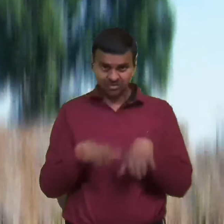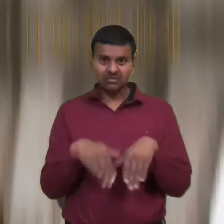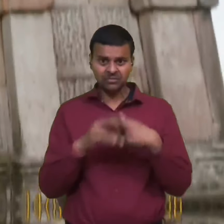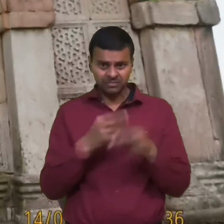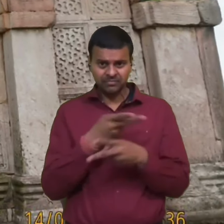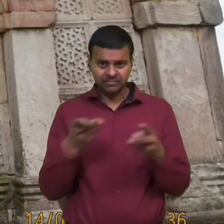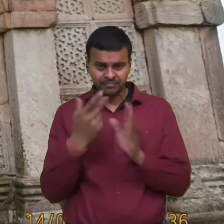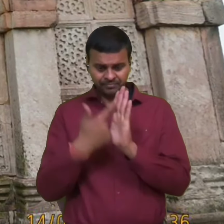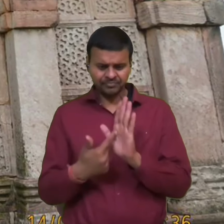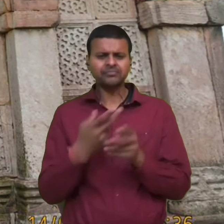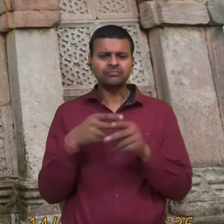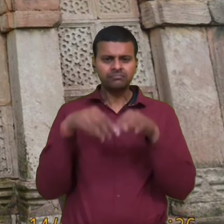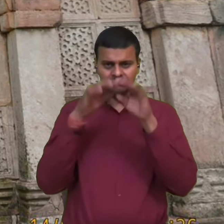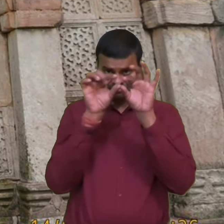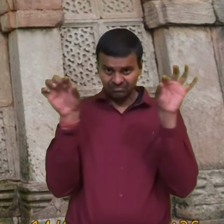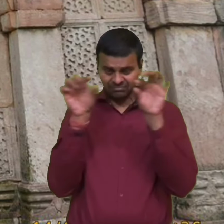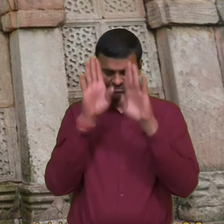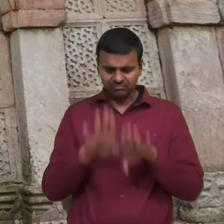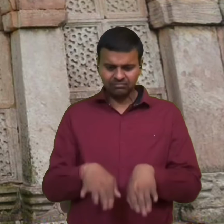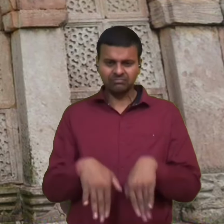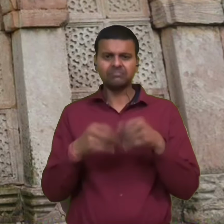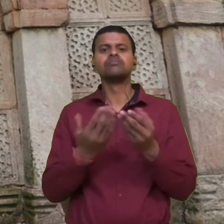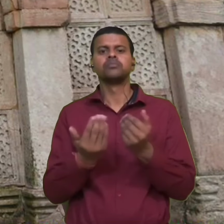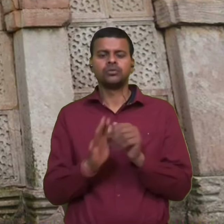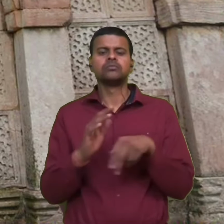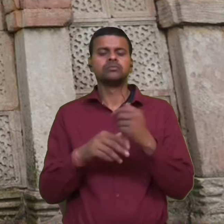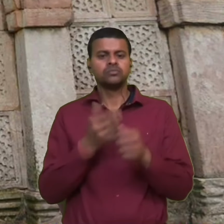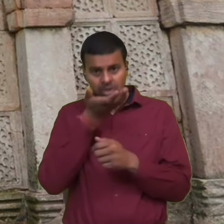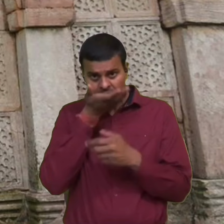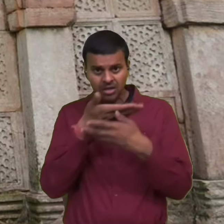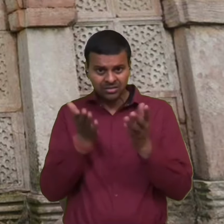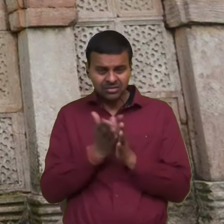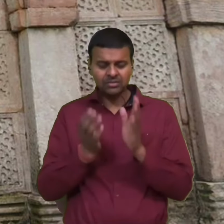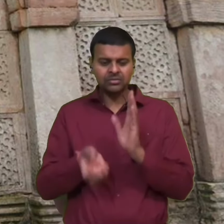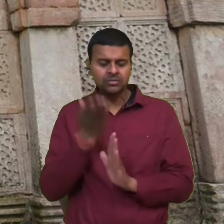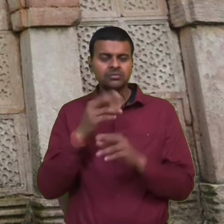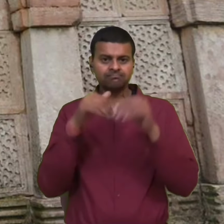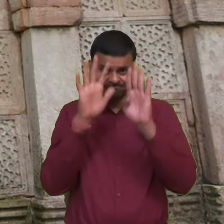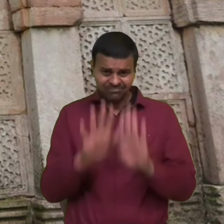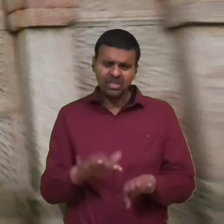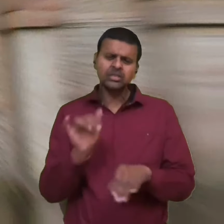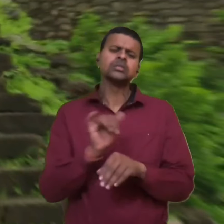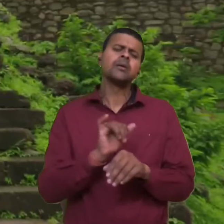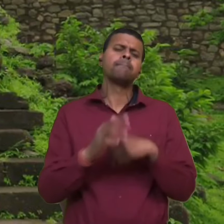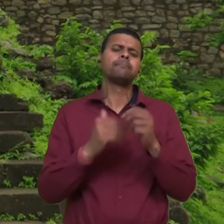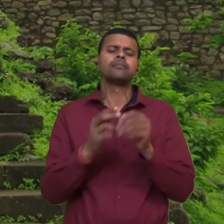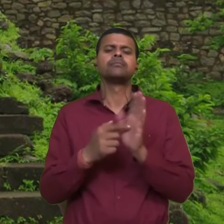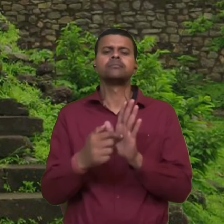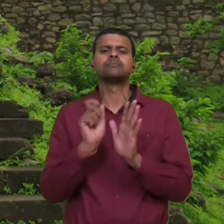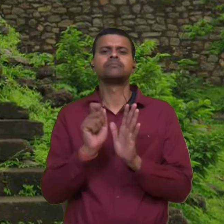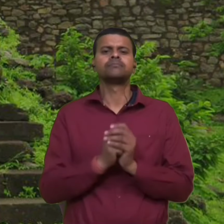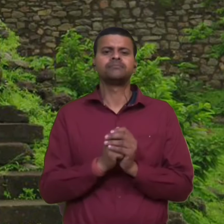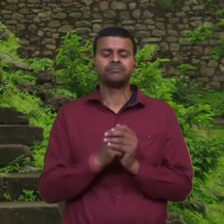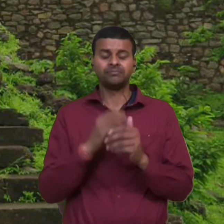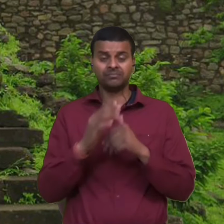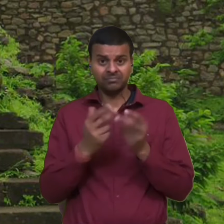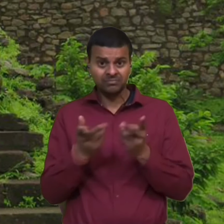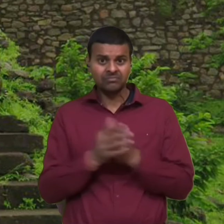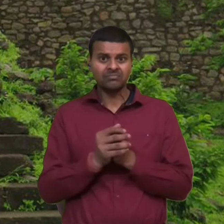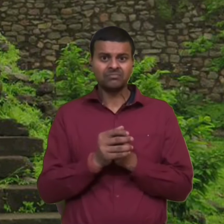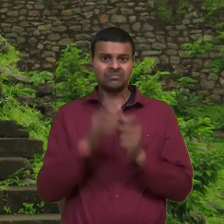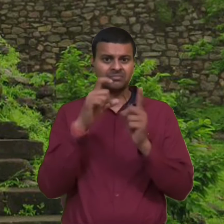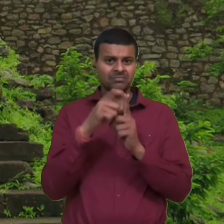geometric patterns. Although there is no pierced Latic Jali work, the structure is popularly called Jali Mahal